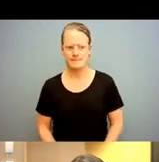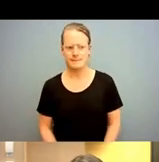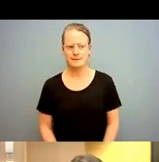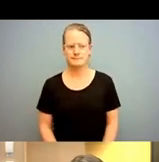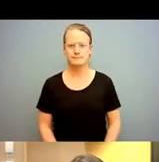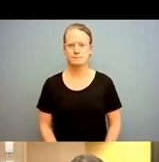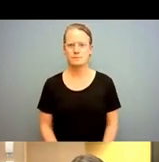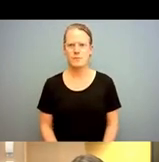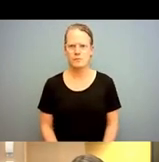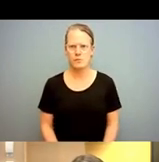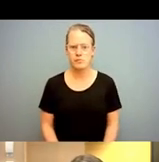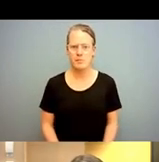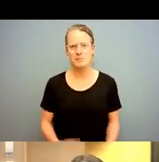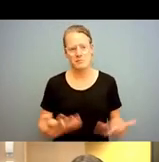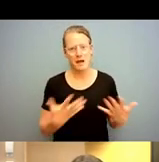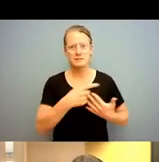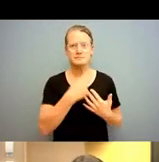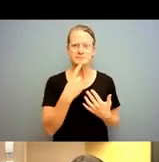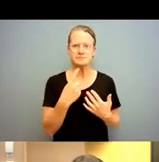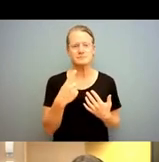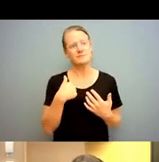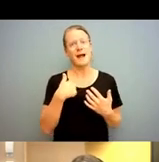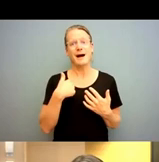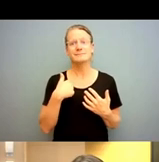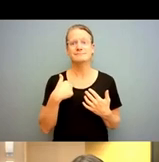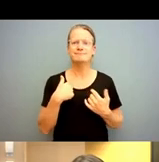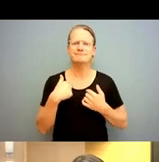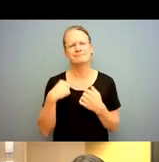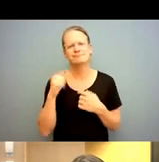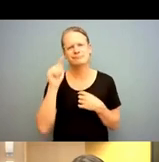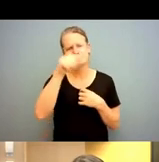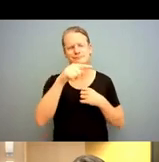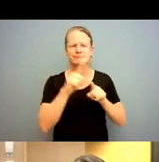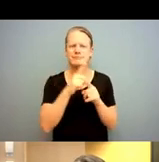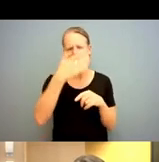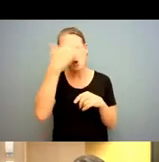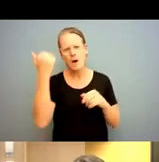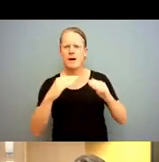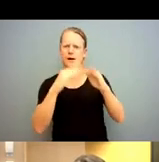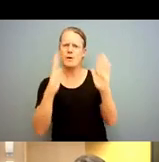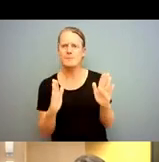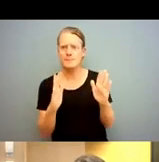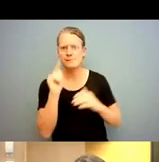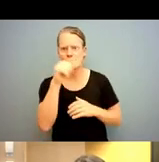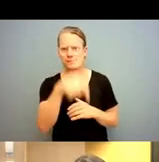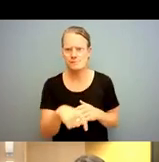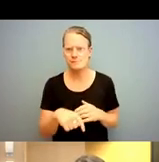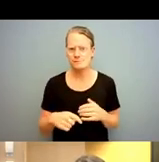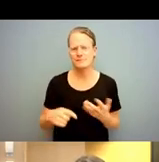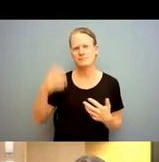Aina käsepäihkis lei aaloleamasan sun mielas nu soome. Ja vel täskotan